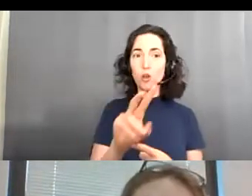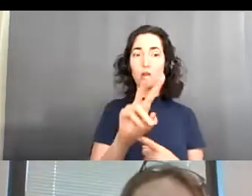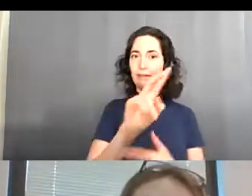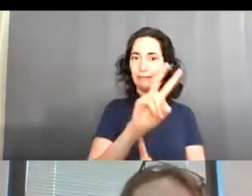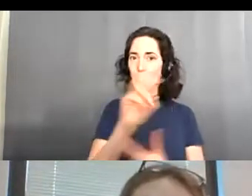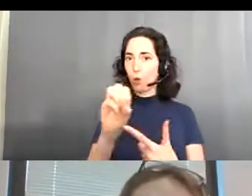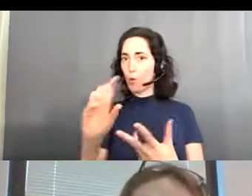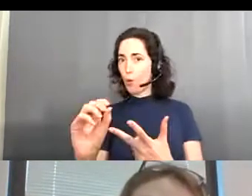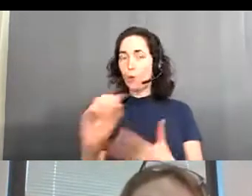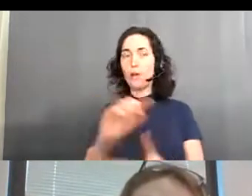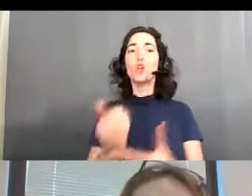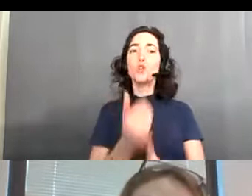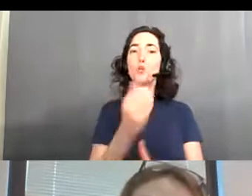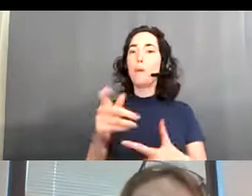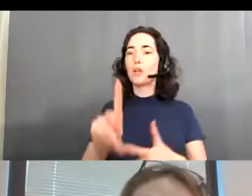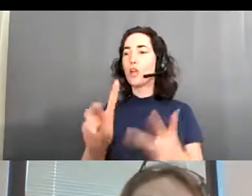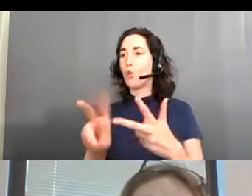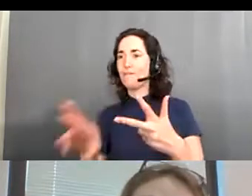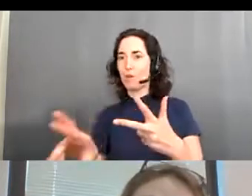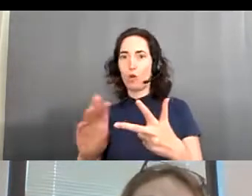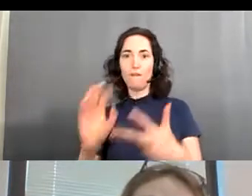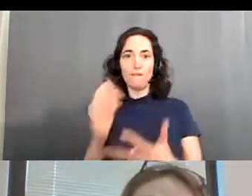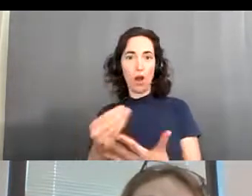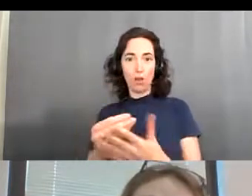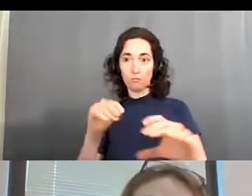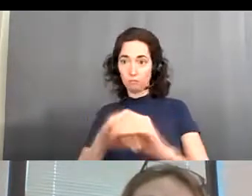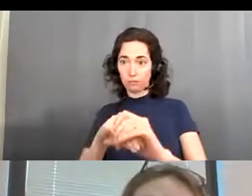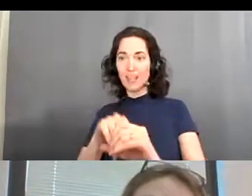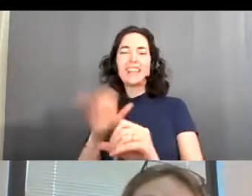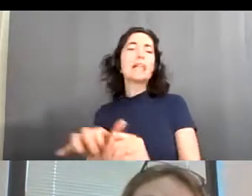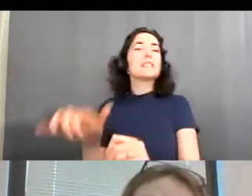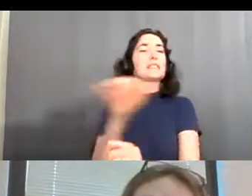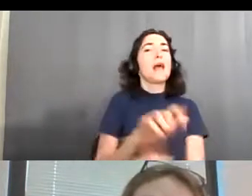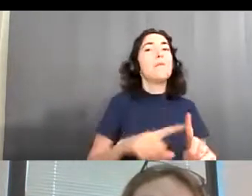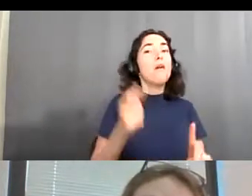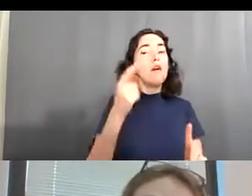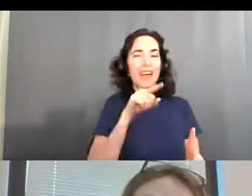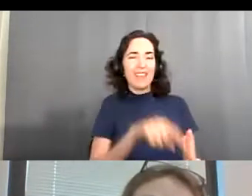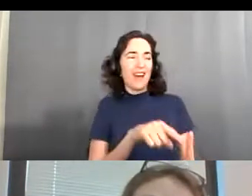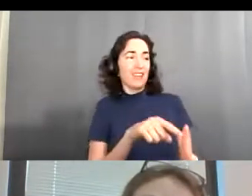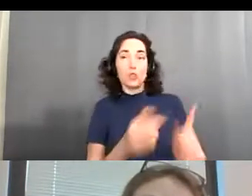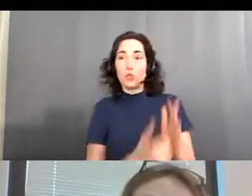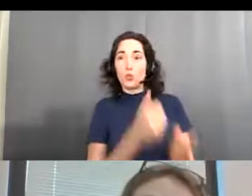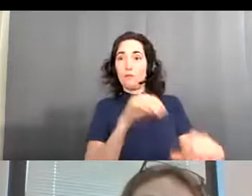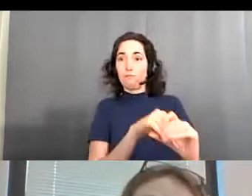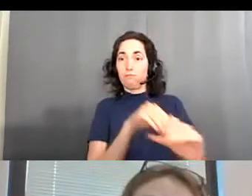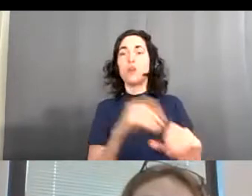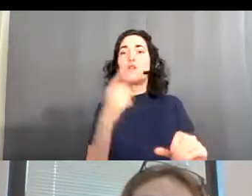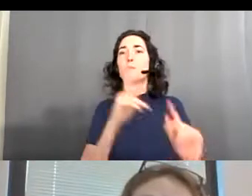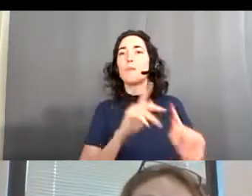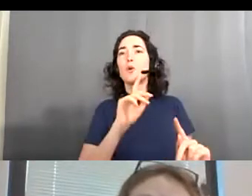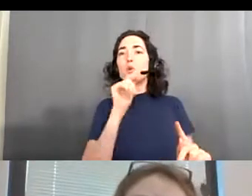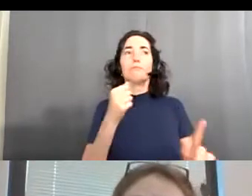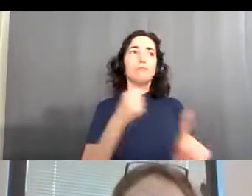This would be the same thing, but for people who experience a disability after the age of 22. So at some point in